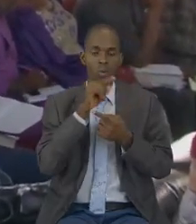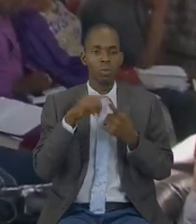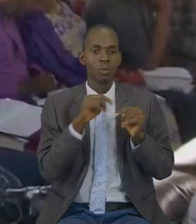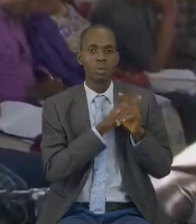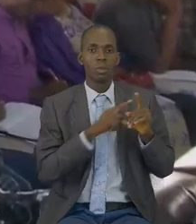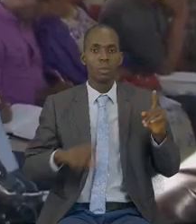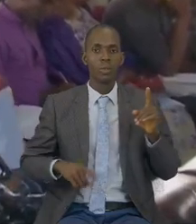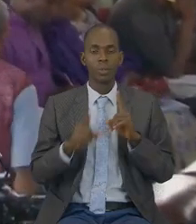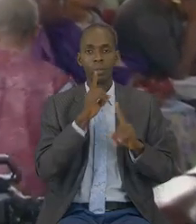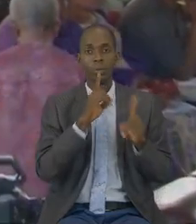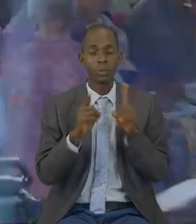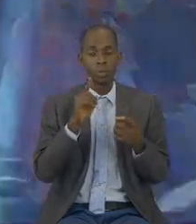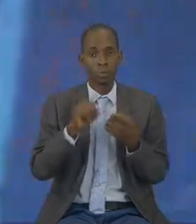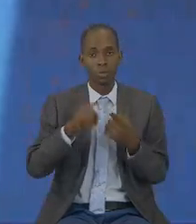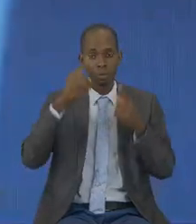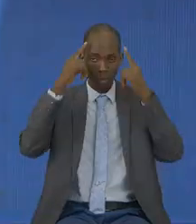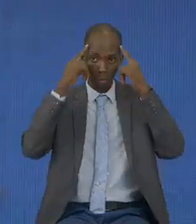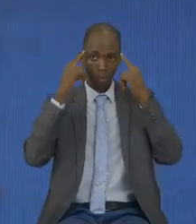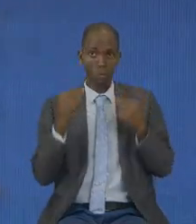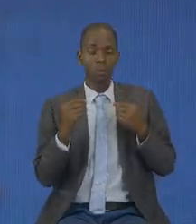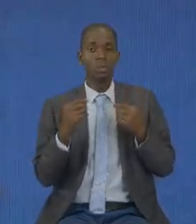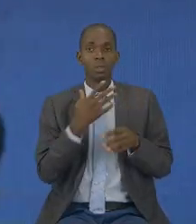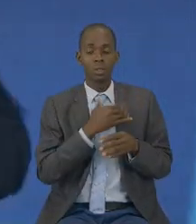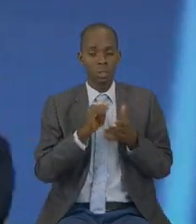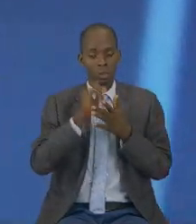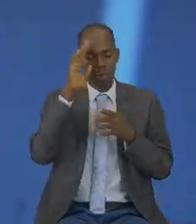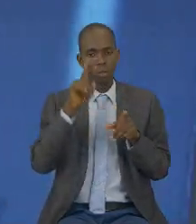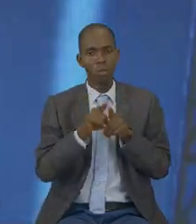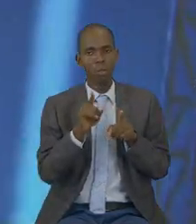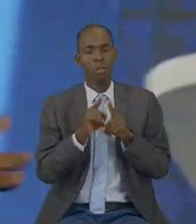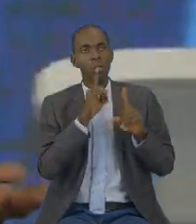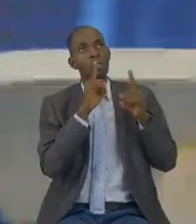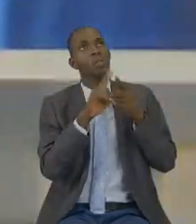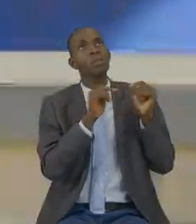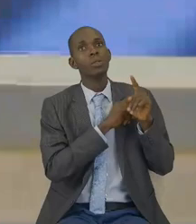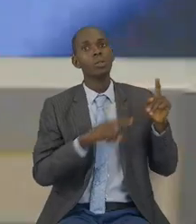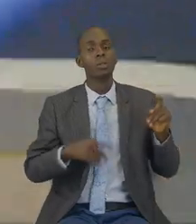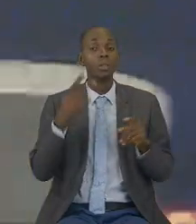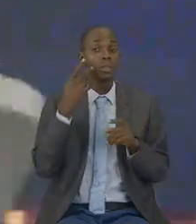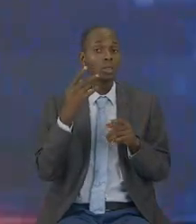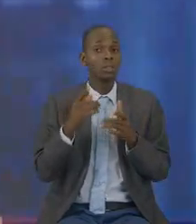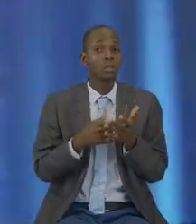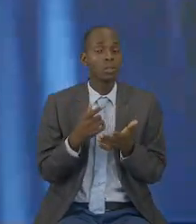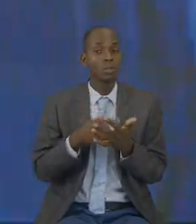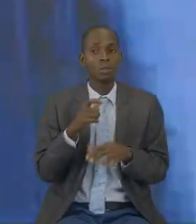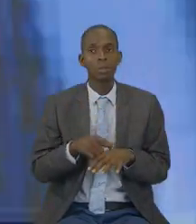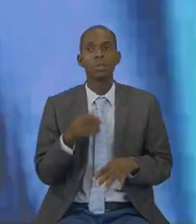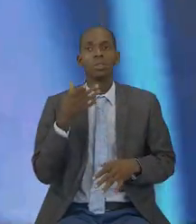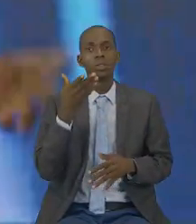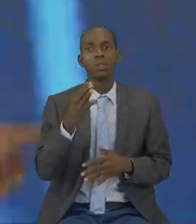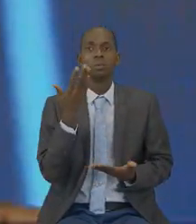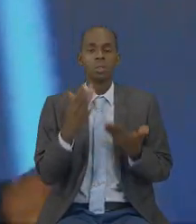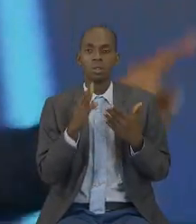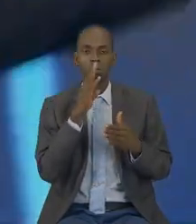him, he personally spoke to the Lord. You see, there are times when there might be an Aaron